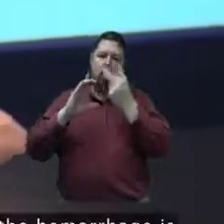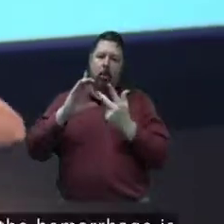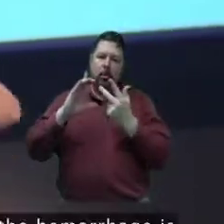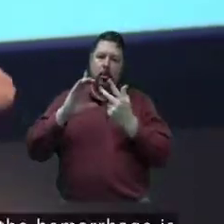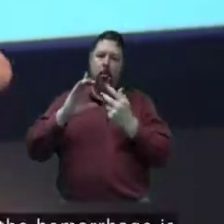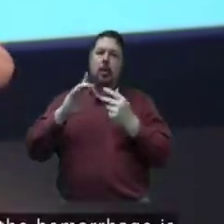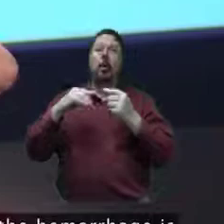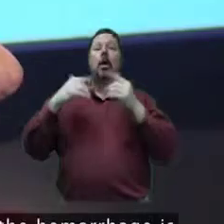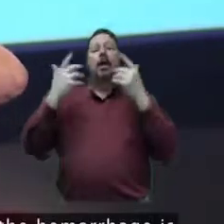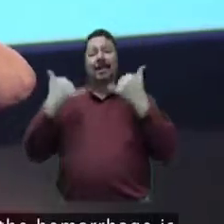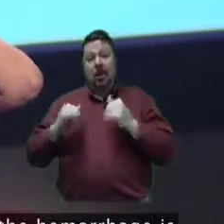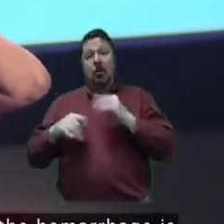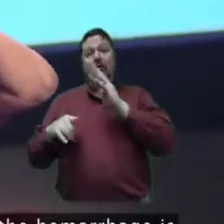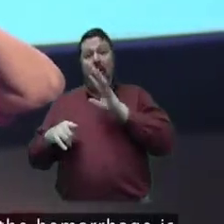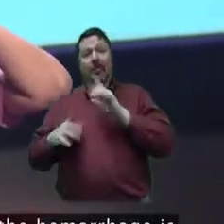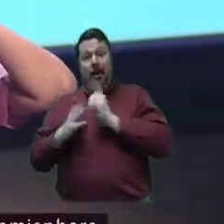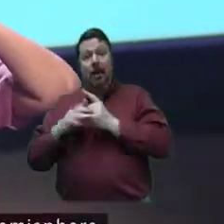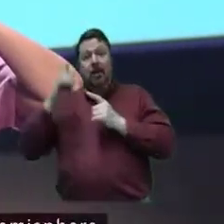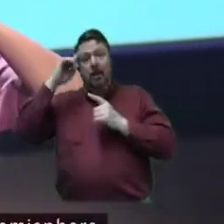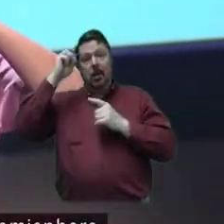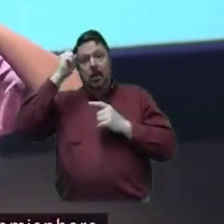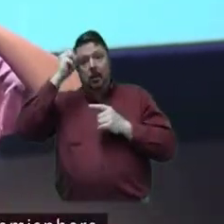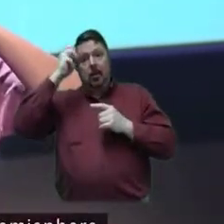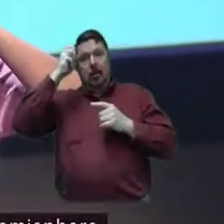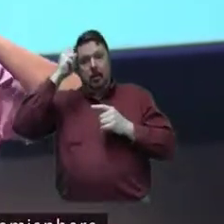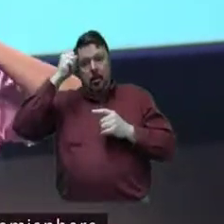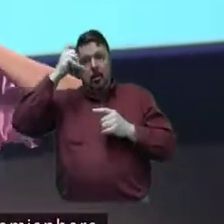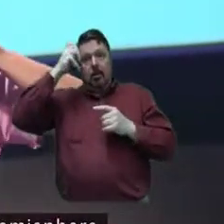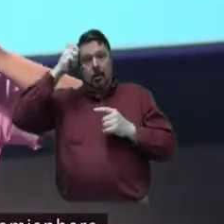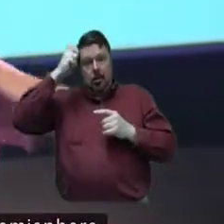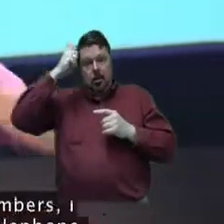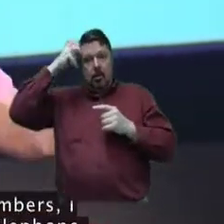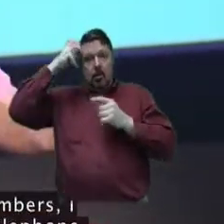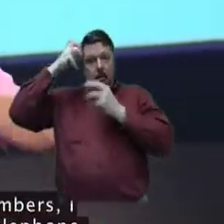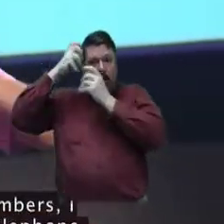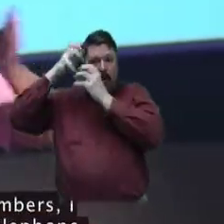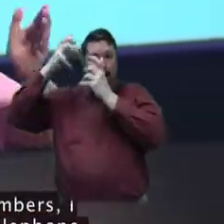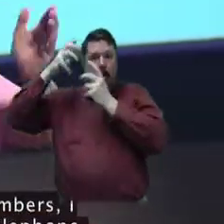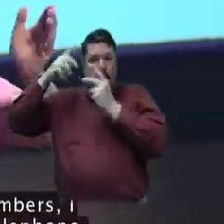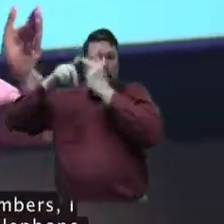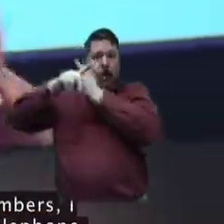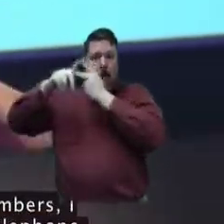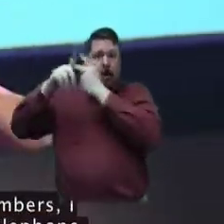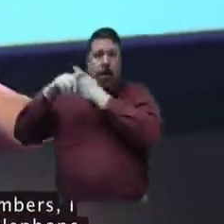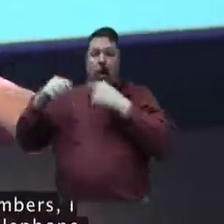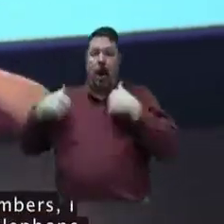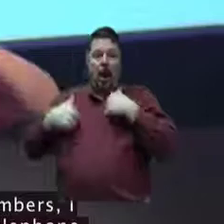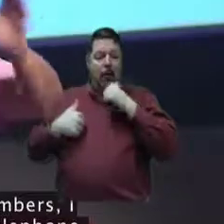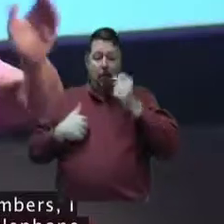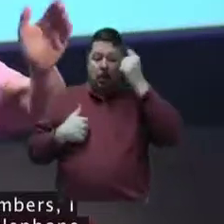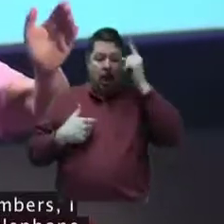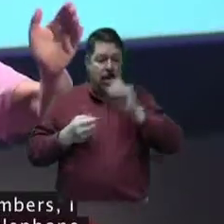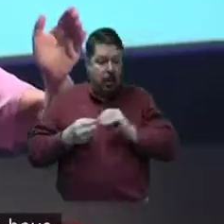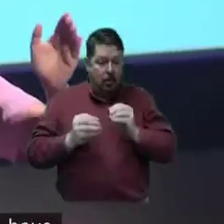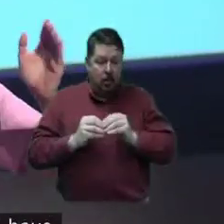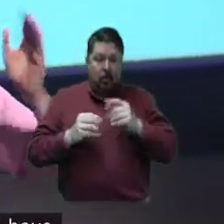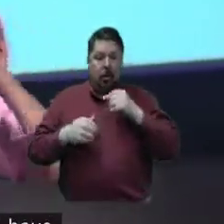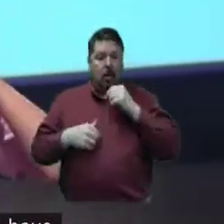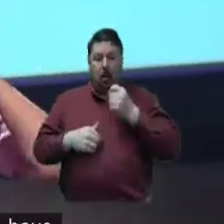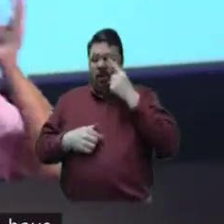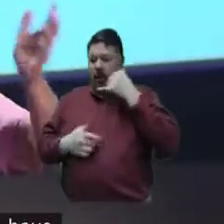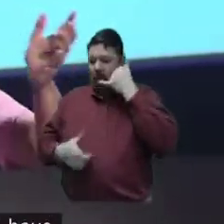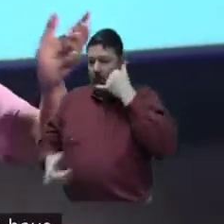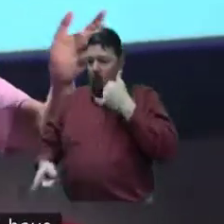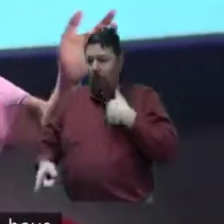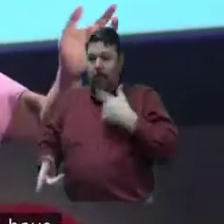In the meantime, for 45 minutes, the hemorrhage is getting bigger in my left hemisphere. I do not understand numbers. I do not understand a telephone,